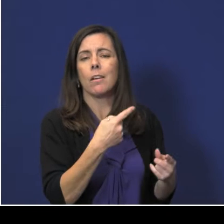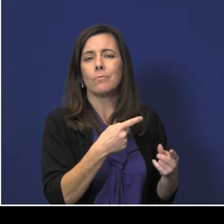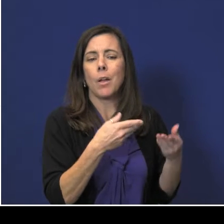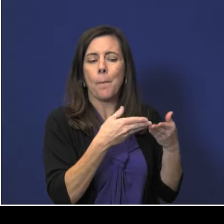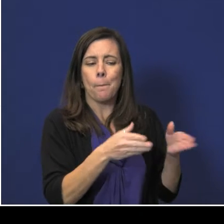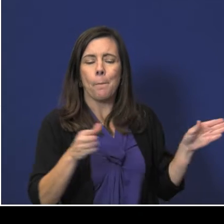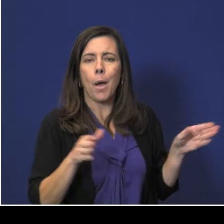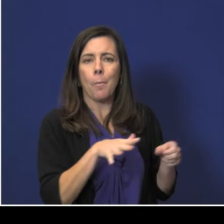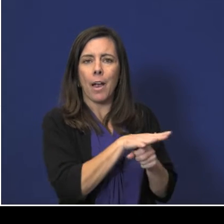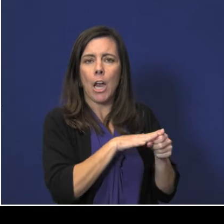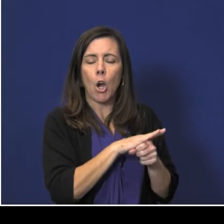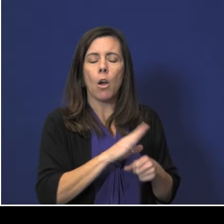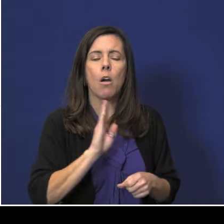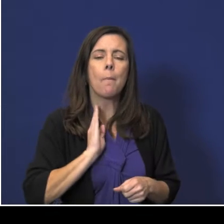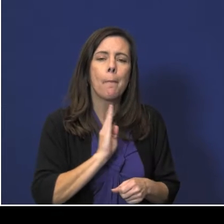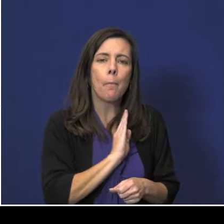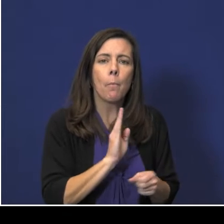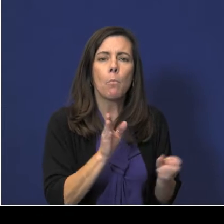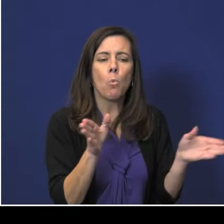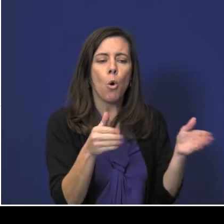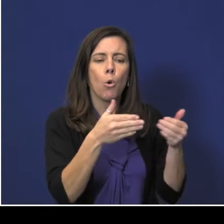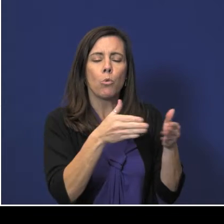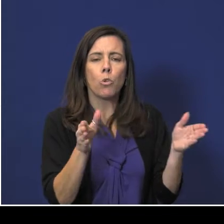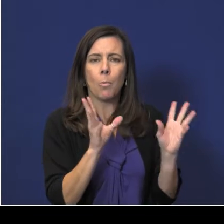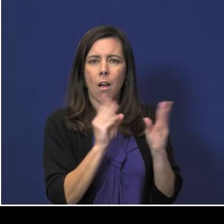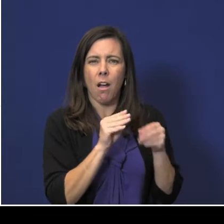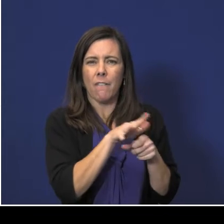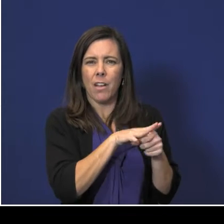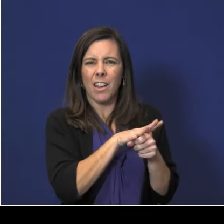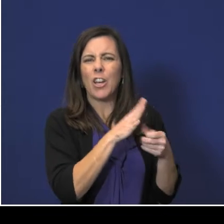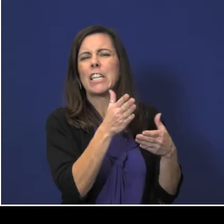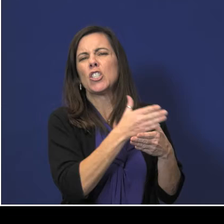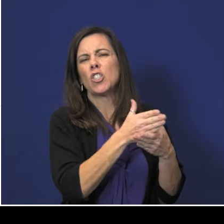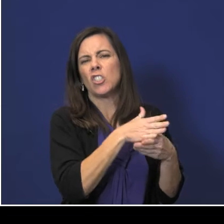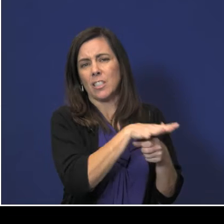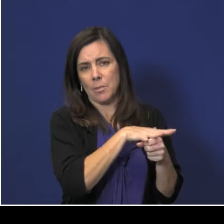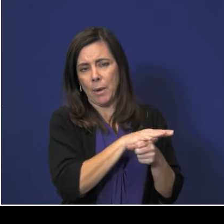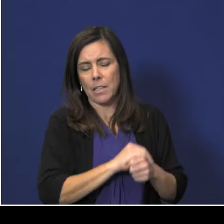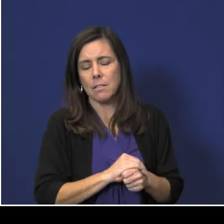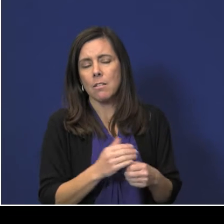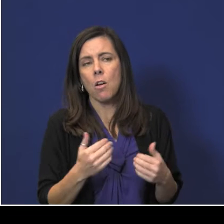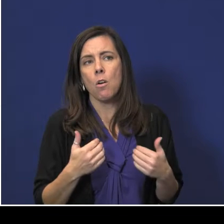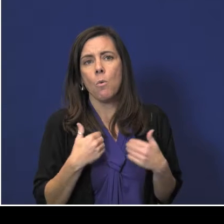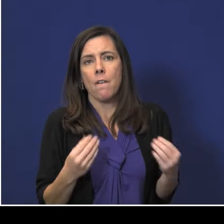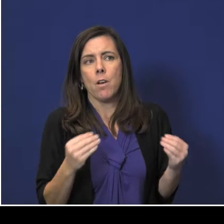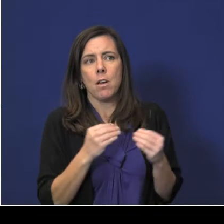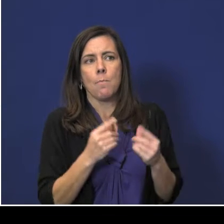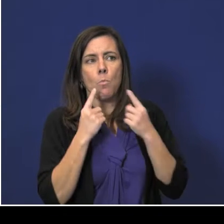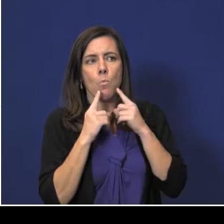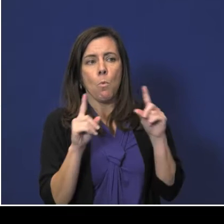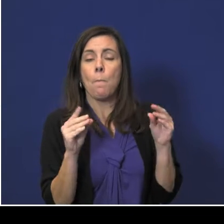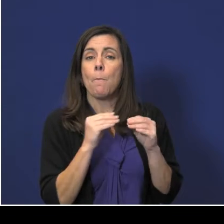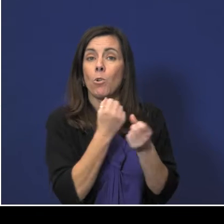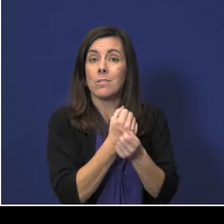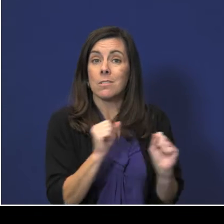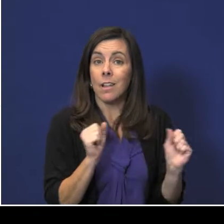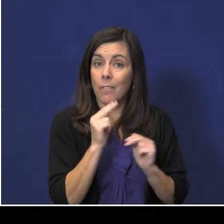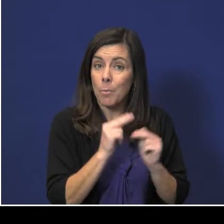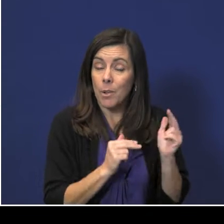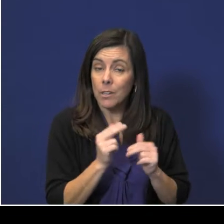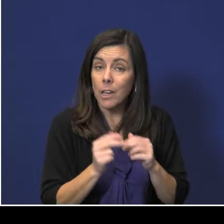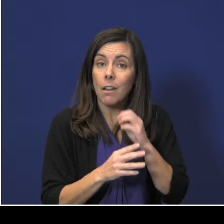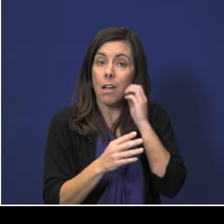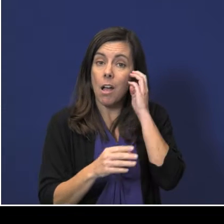is the boardroom, the conference center, and some of the shared spaces. That achieved multiple things: a more safe and secure building, and also allowed